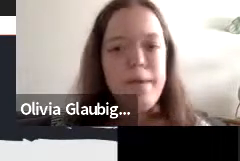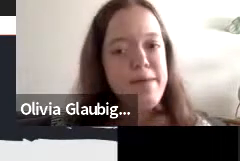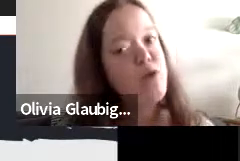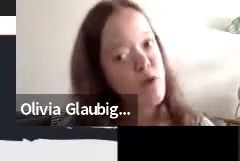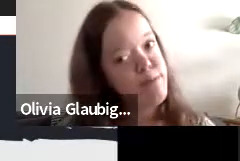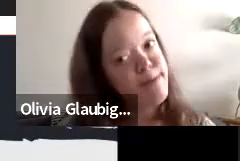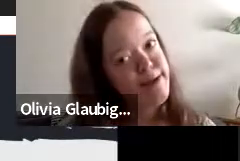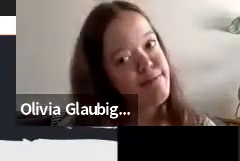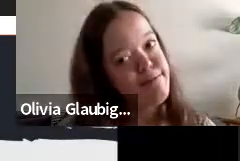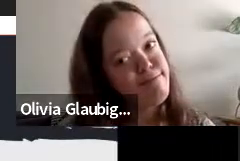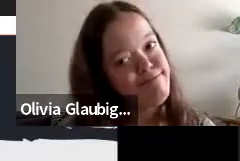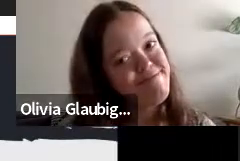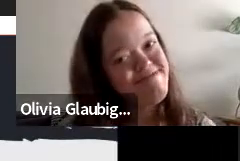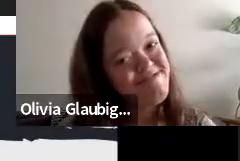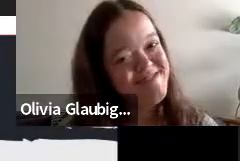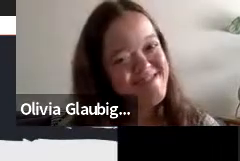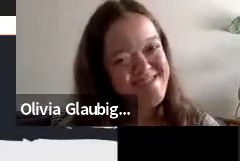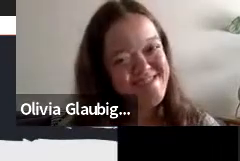Or maybe like 1 minute.